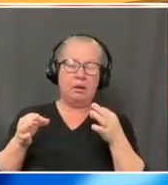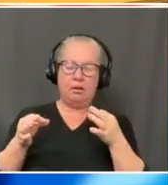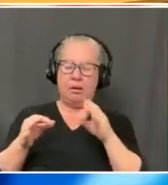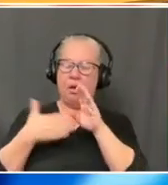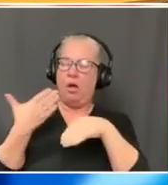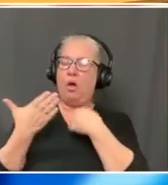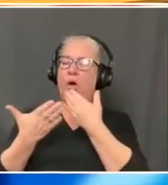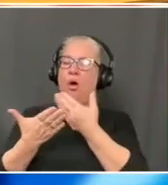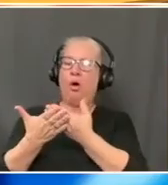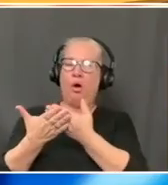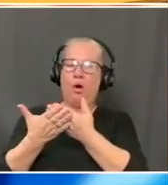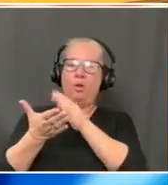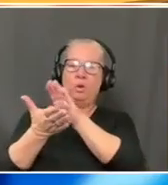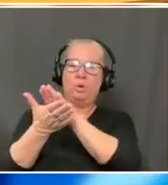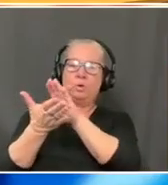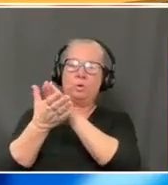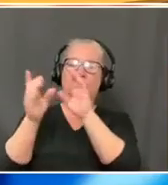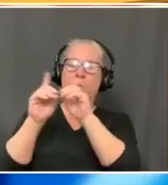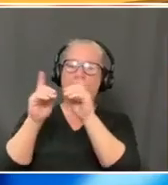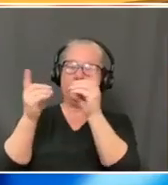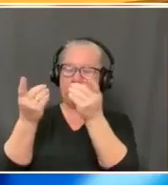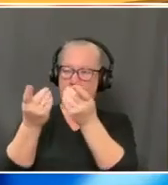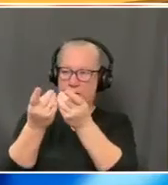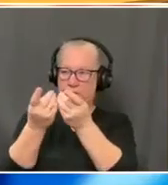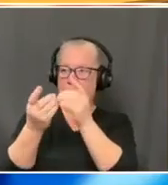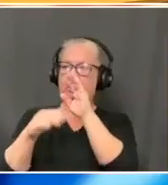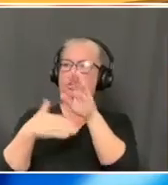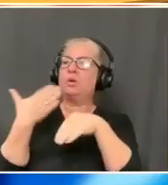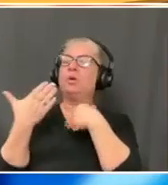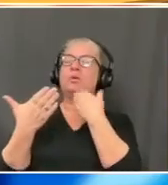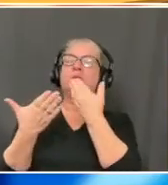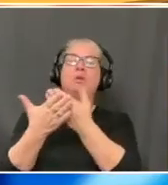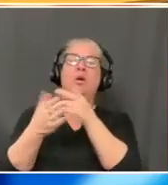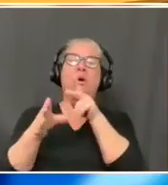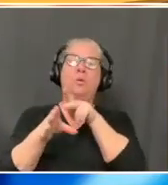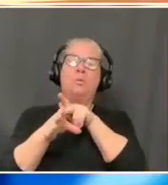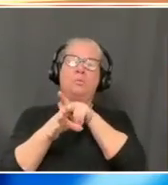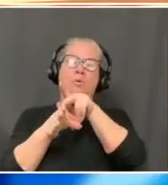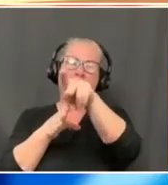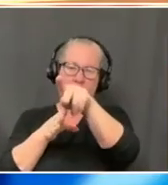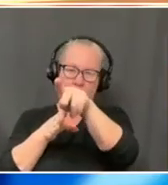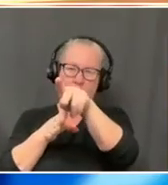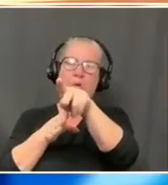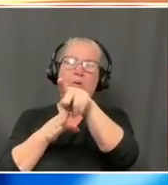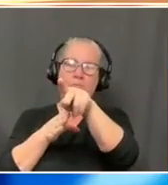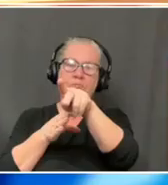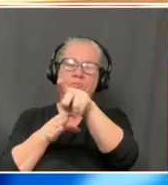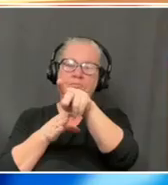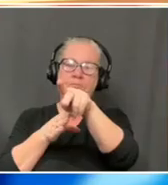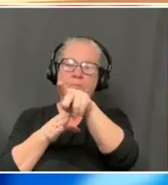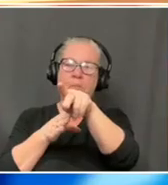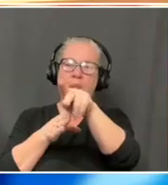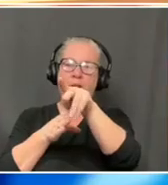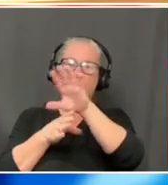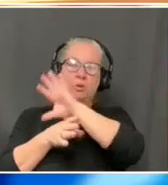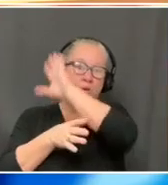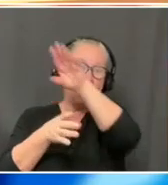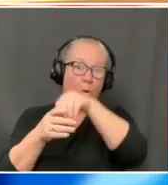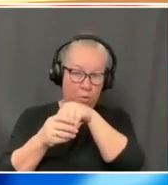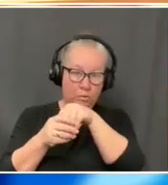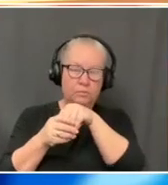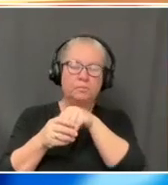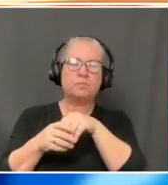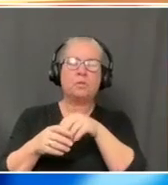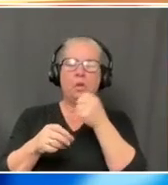it's all professional contracts. It's That's like right. this big umbrella. That's All right. right, because I noticed that even as of last year, we were still